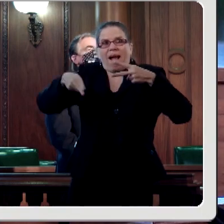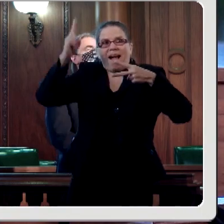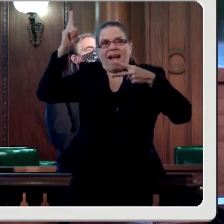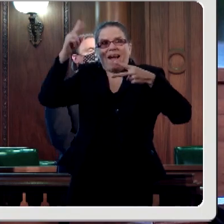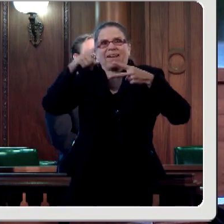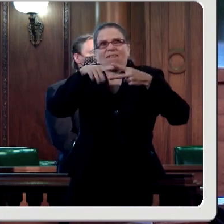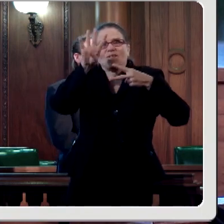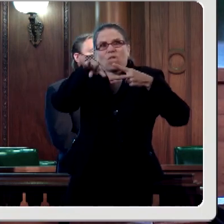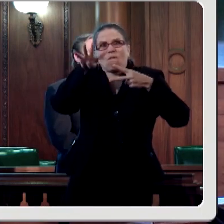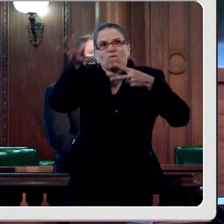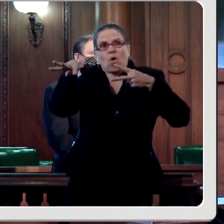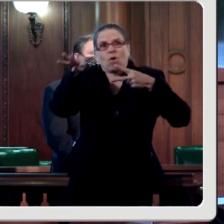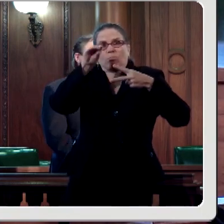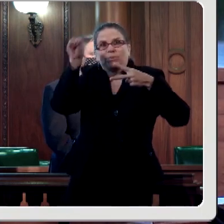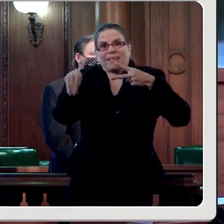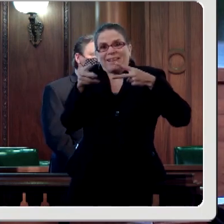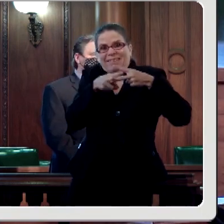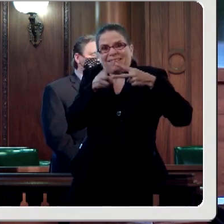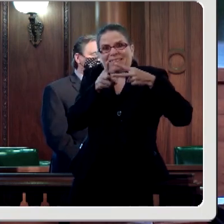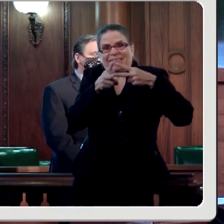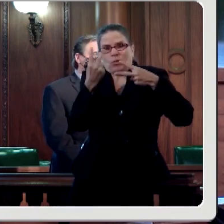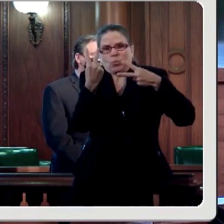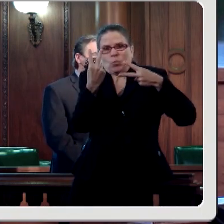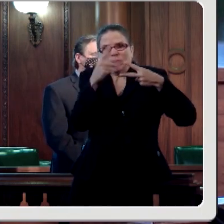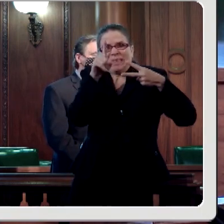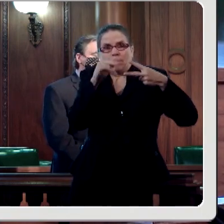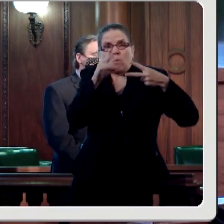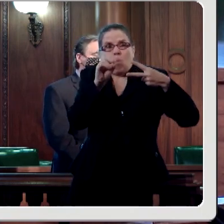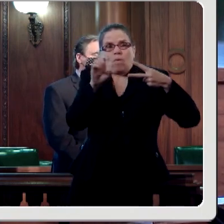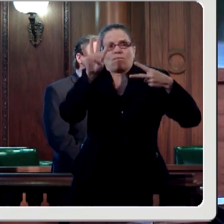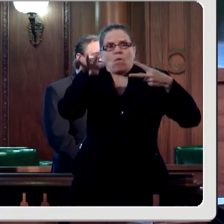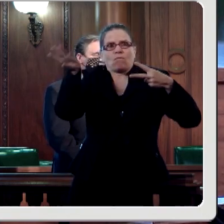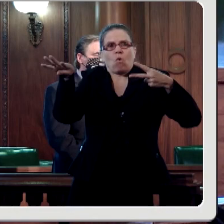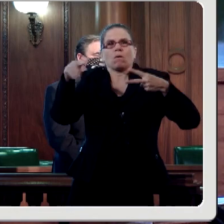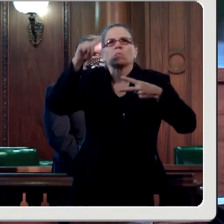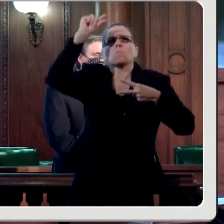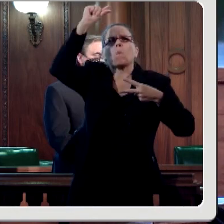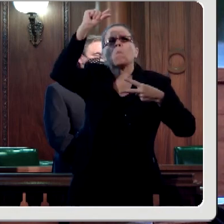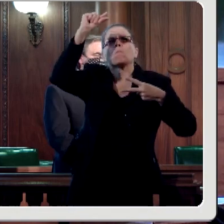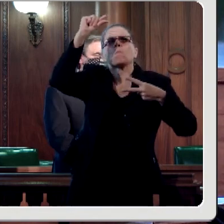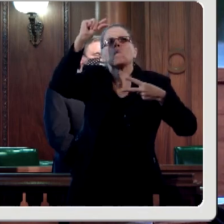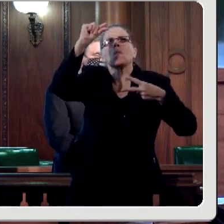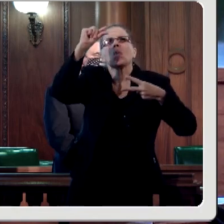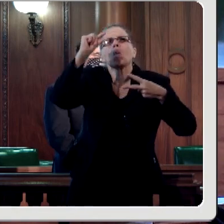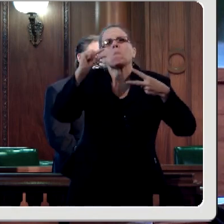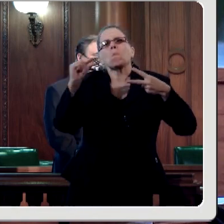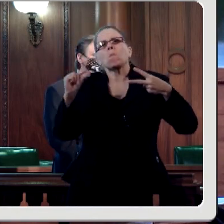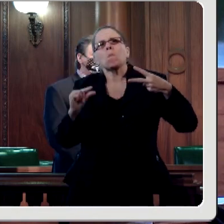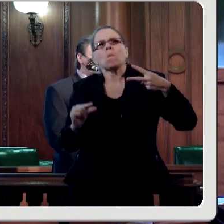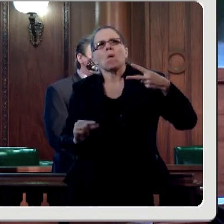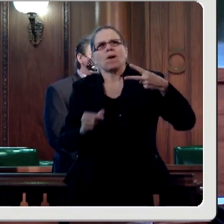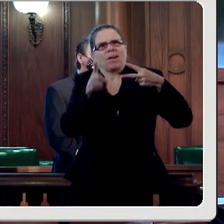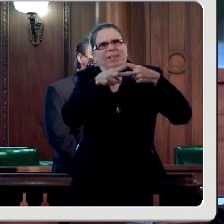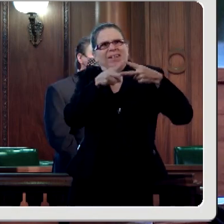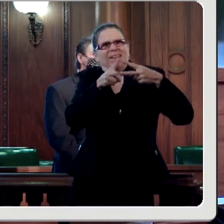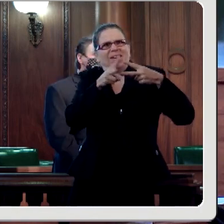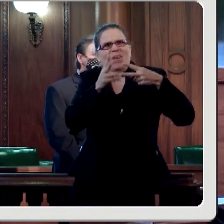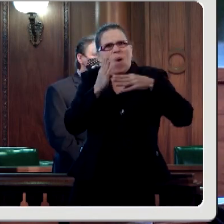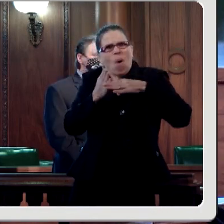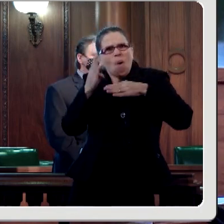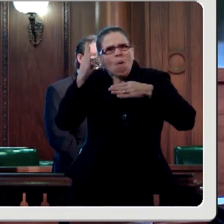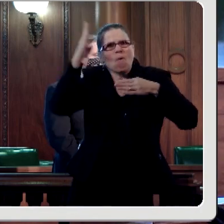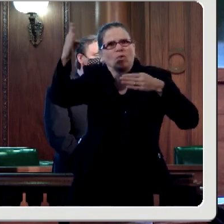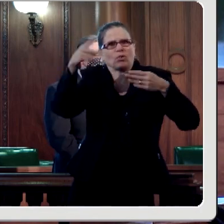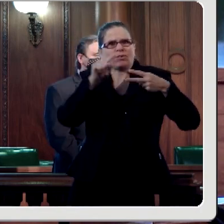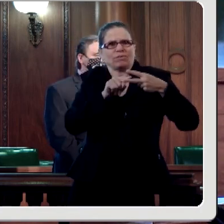44% of the cases that we saw last week in those two zip codes. And so we give you